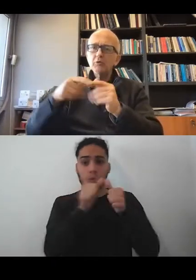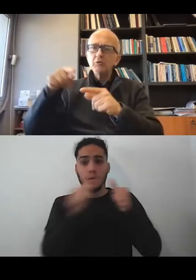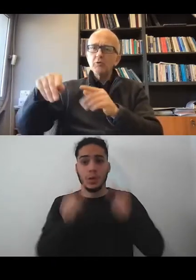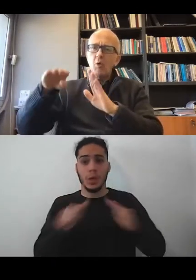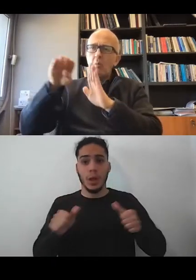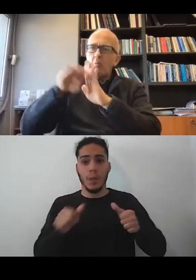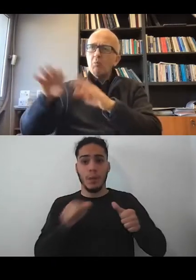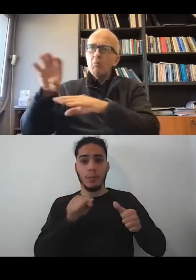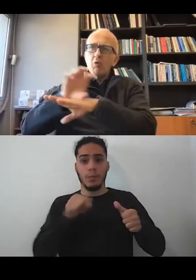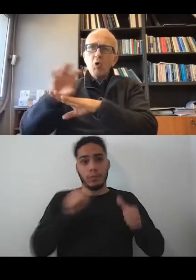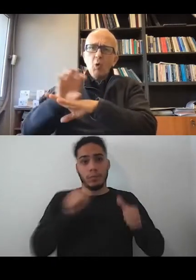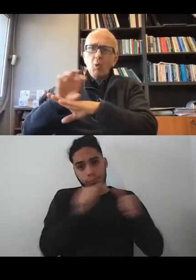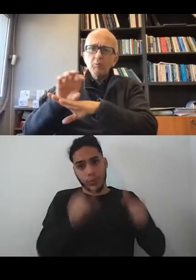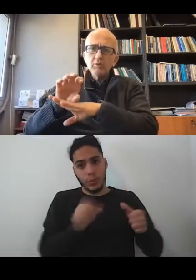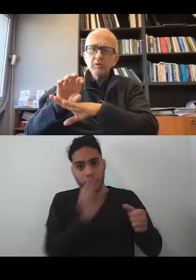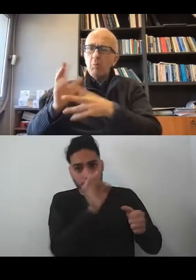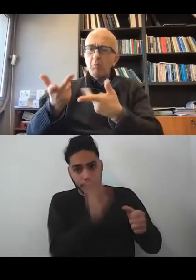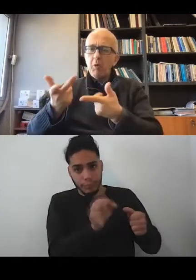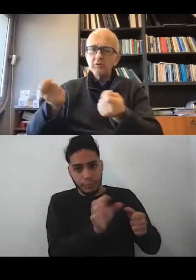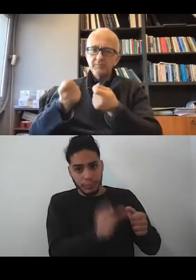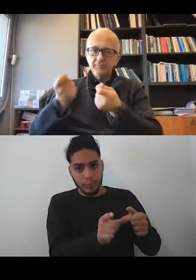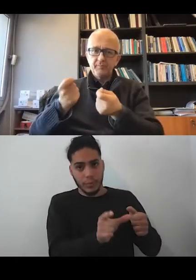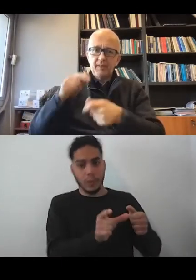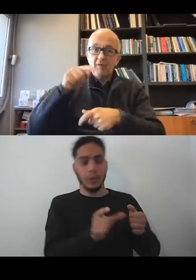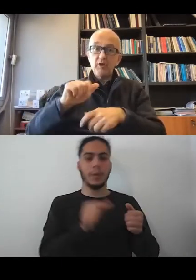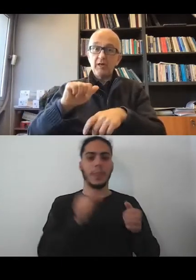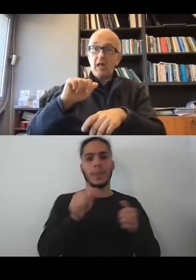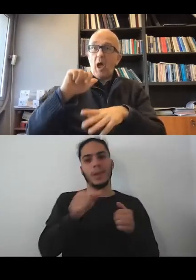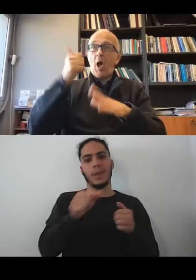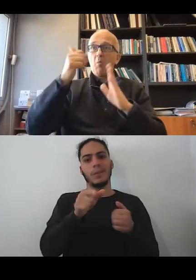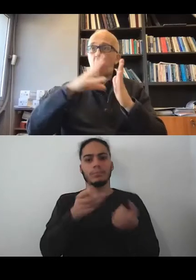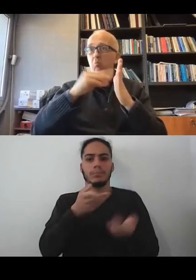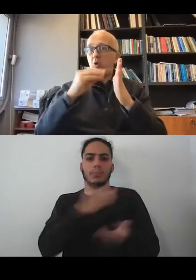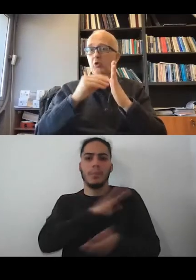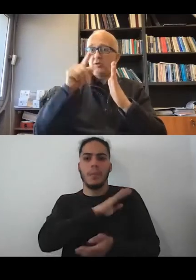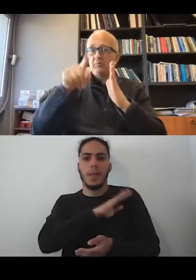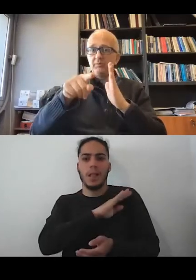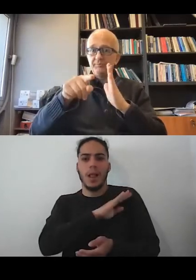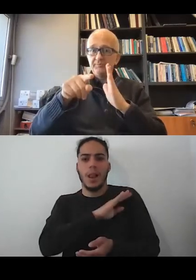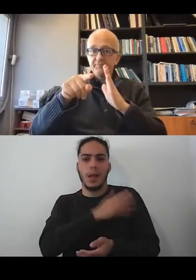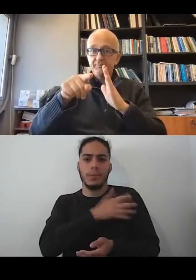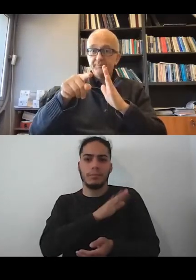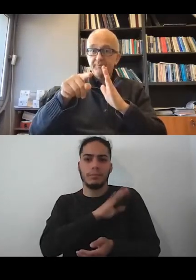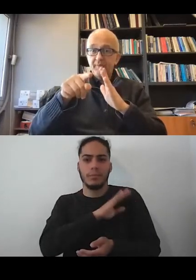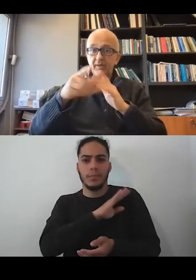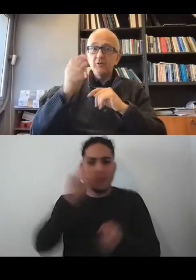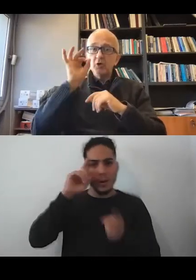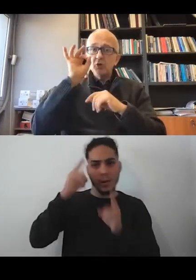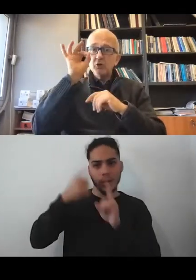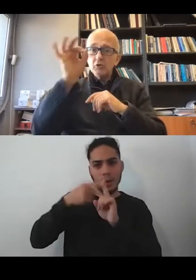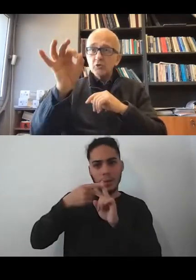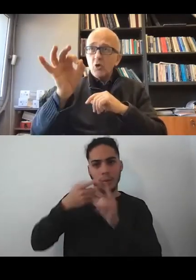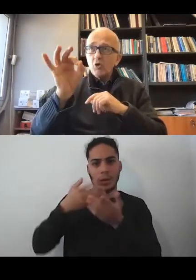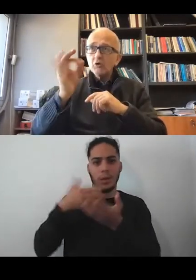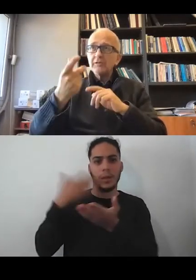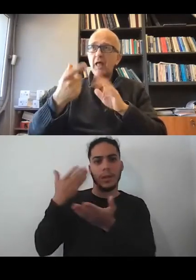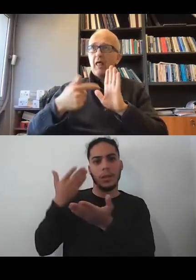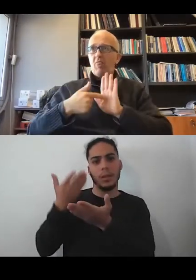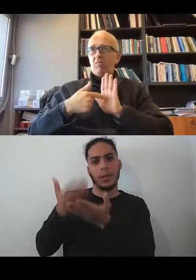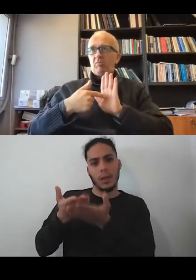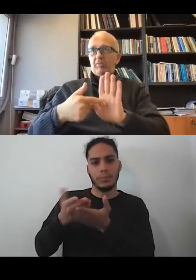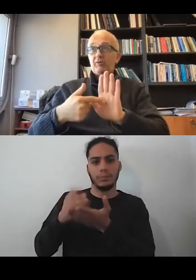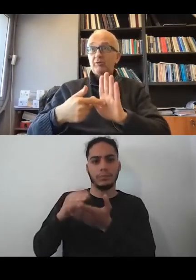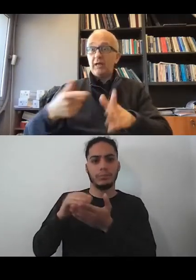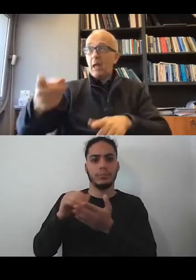which is a prototype system aiming to provide an e-learning environment to the